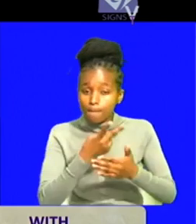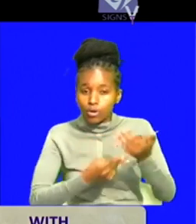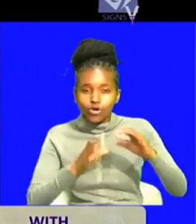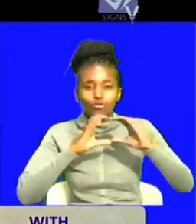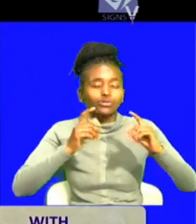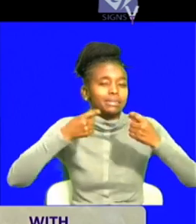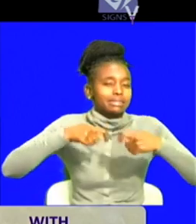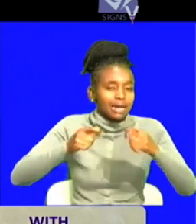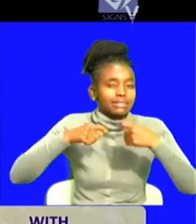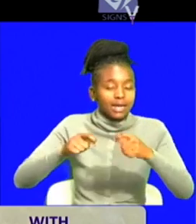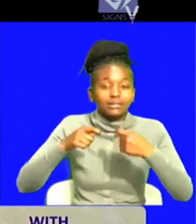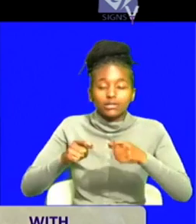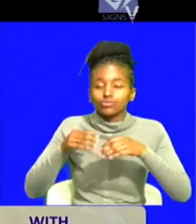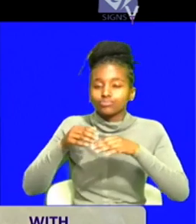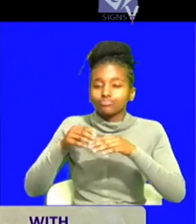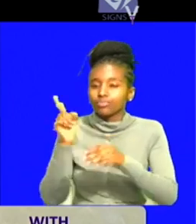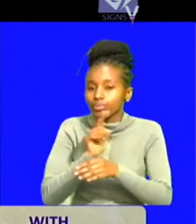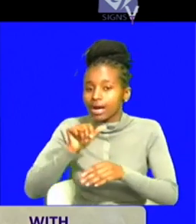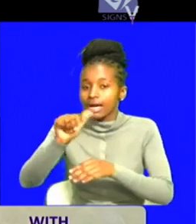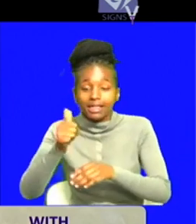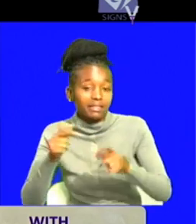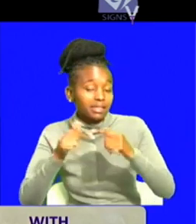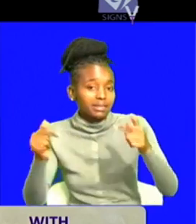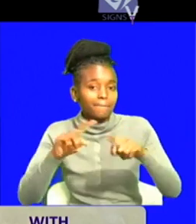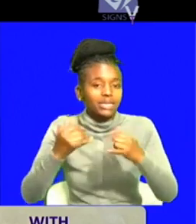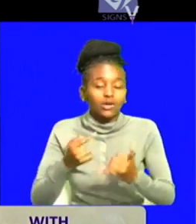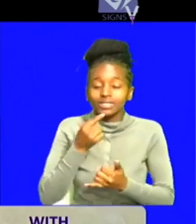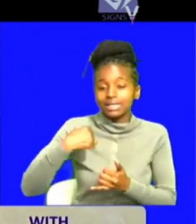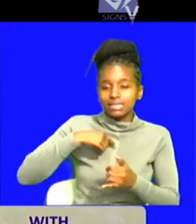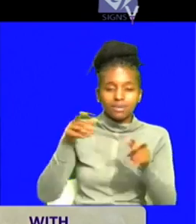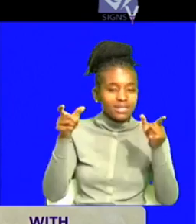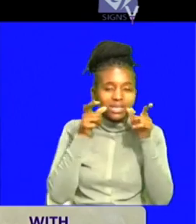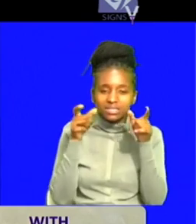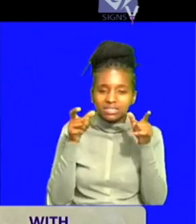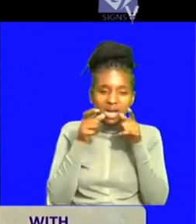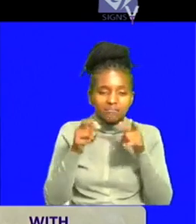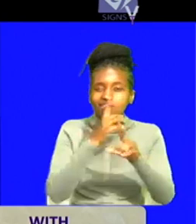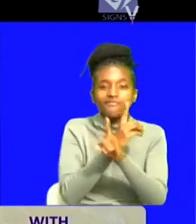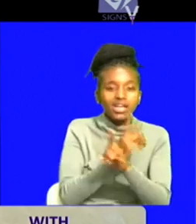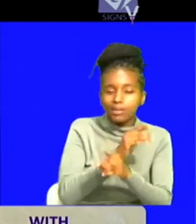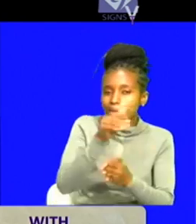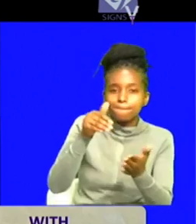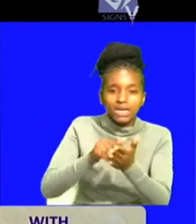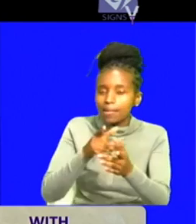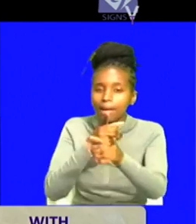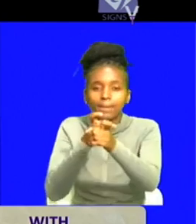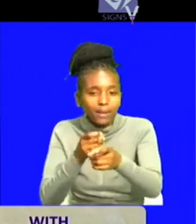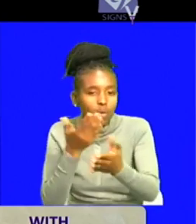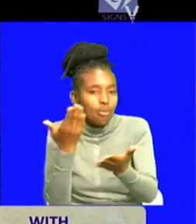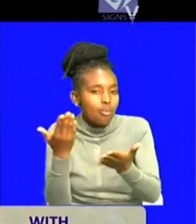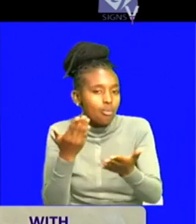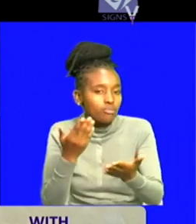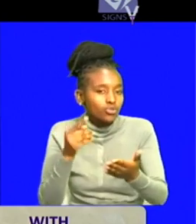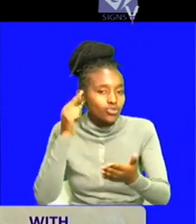right? And unafikiria Tusker wanaweza zako in kama ni defense ama ni mid ama ni striking, wapi they should be more you